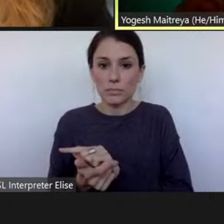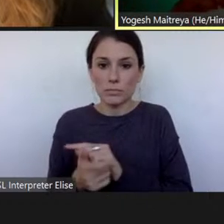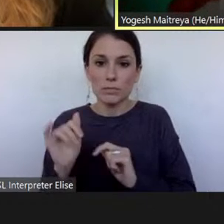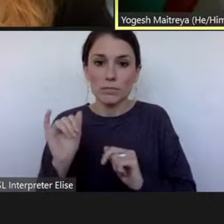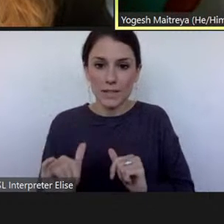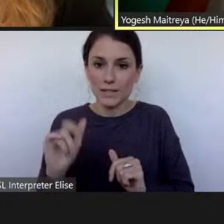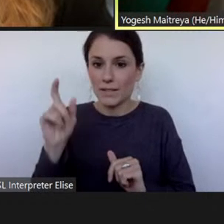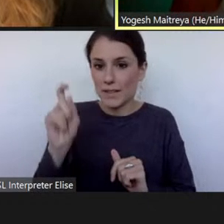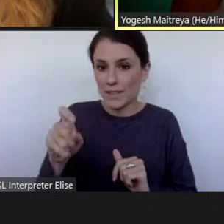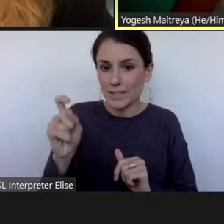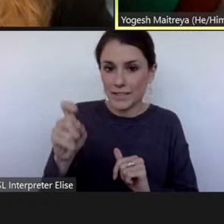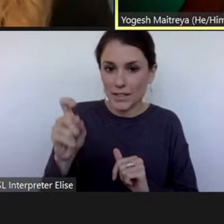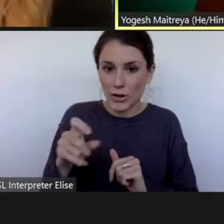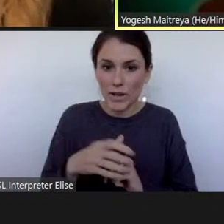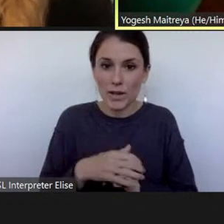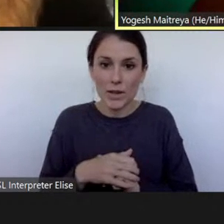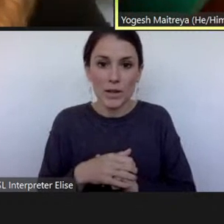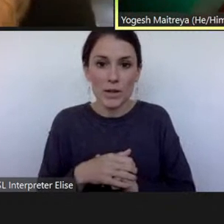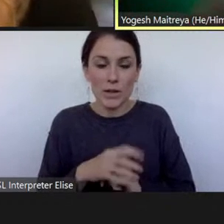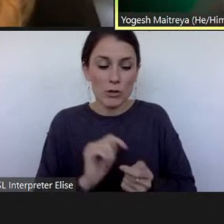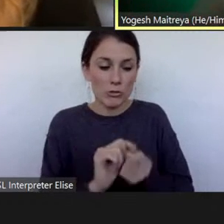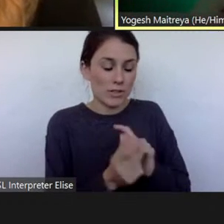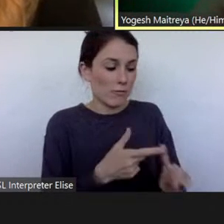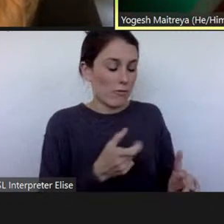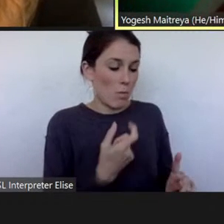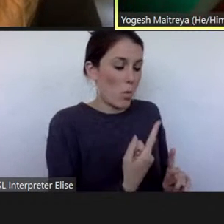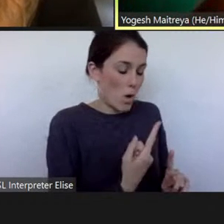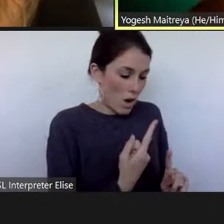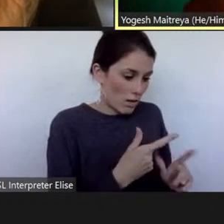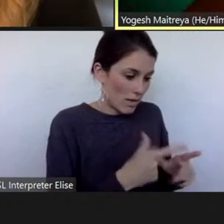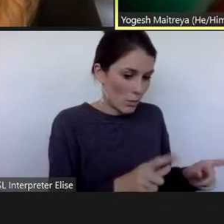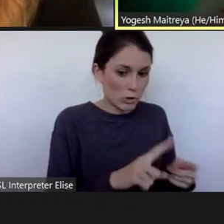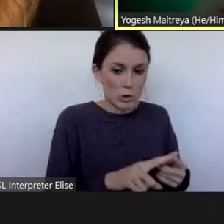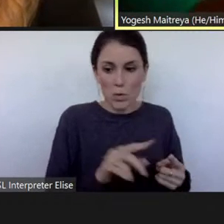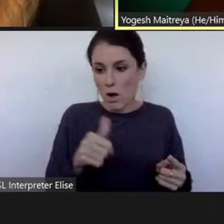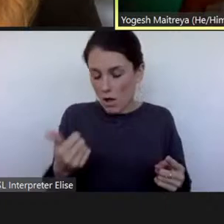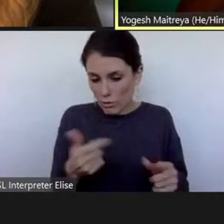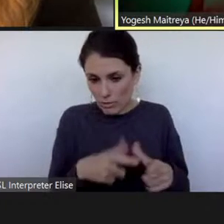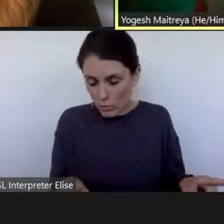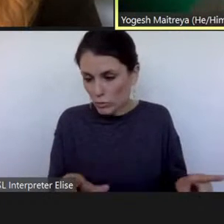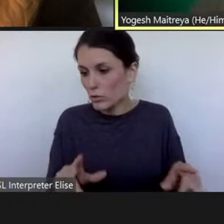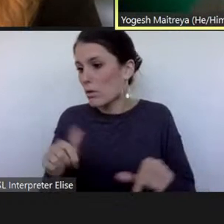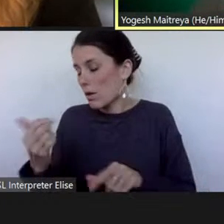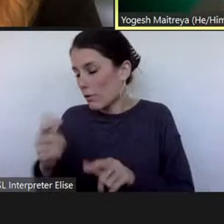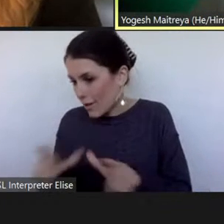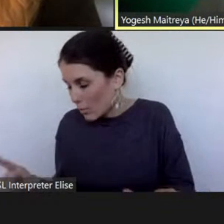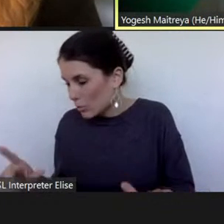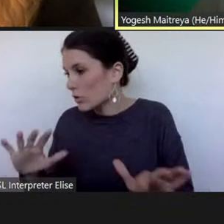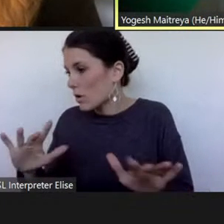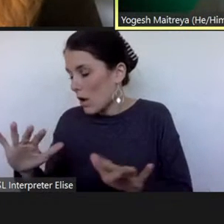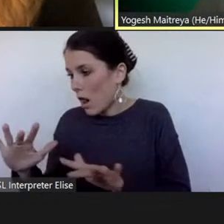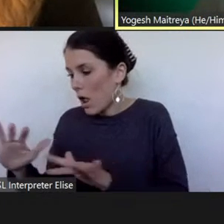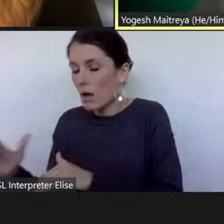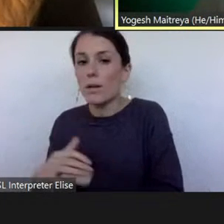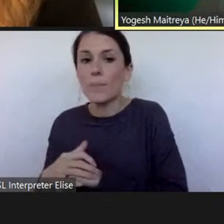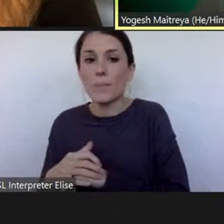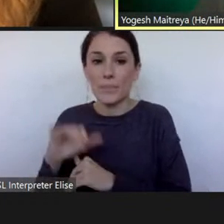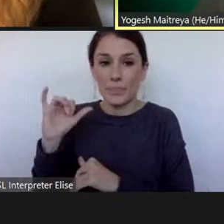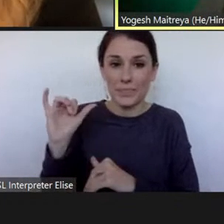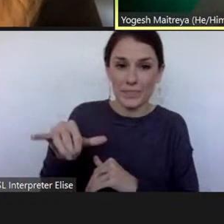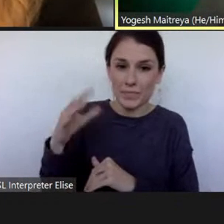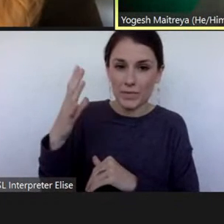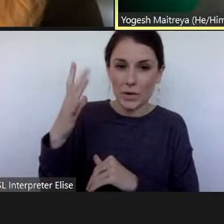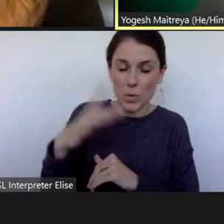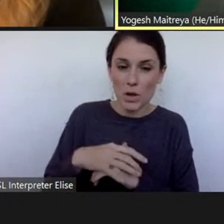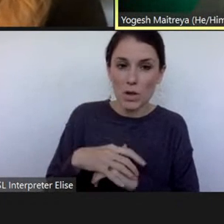like India that translation from one language to another and another language to the another language, so that